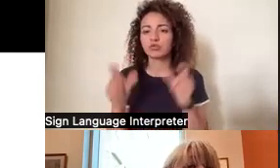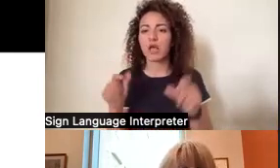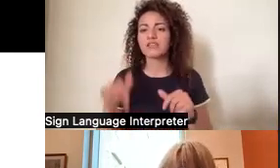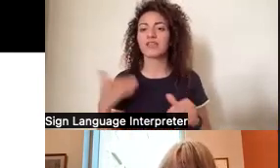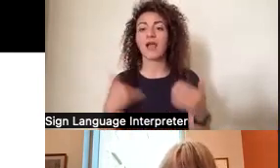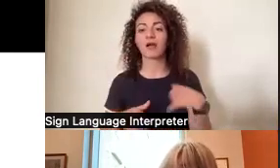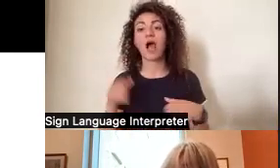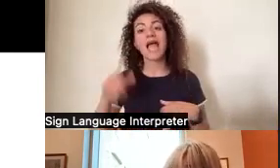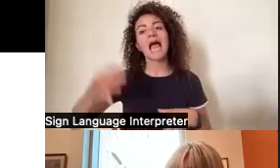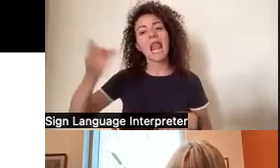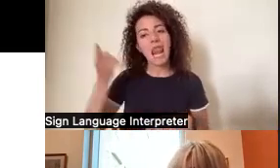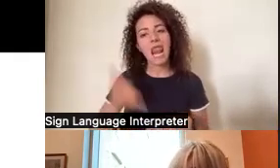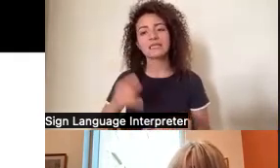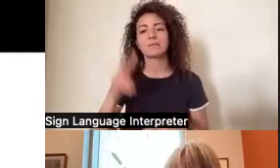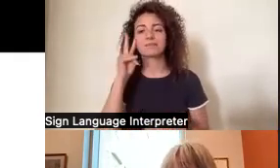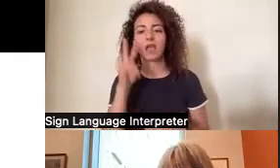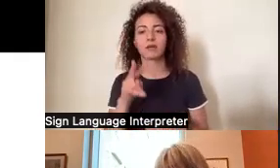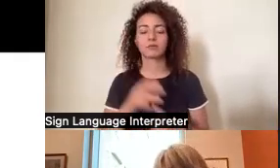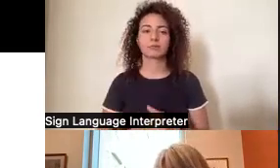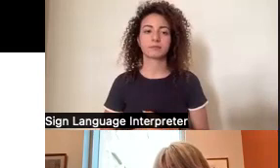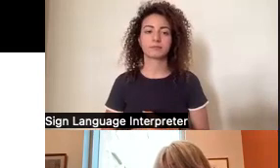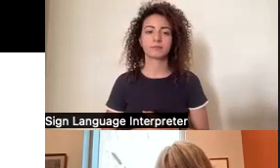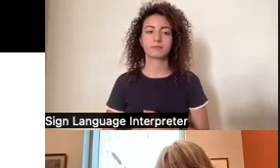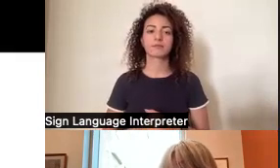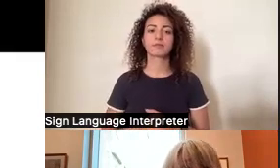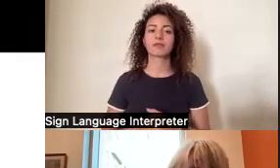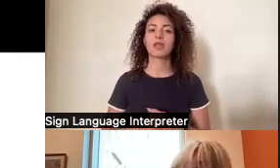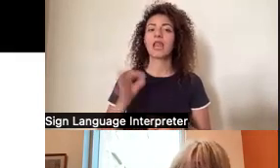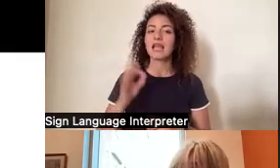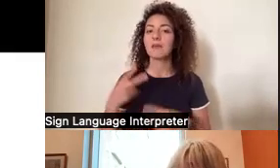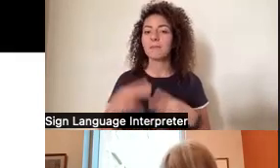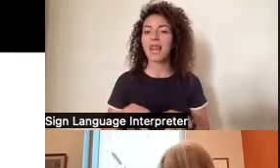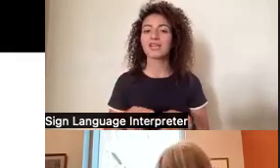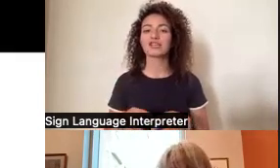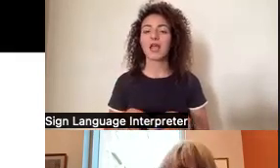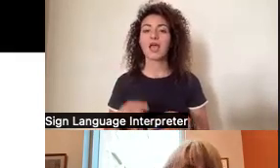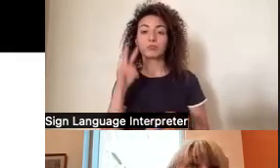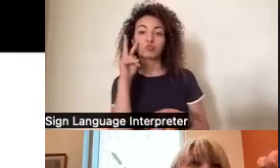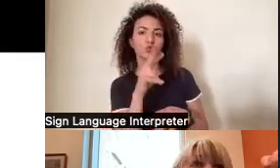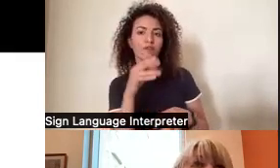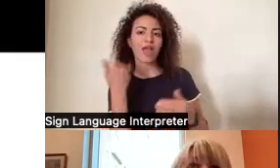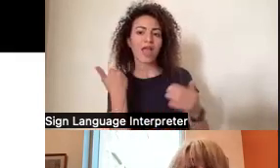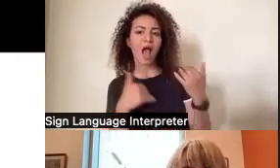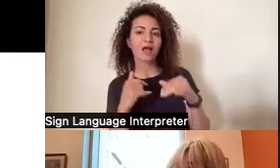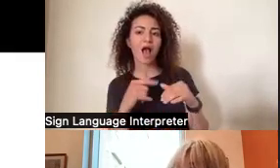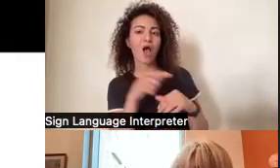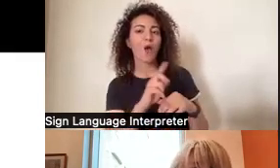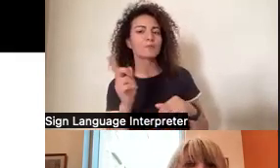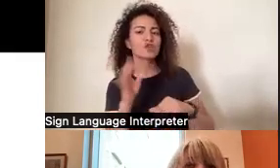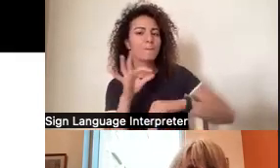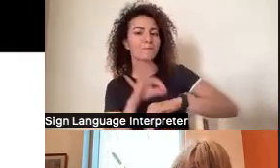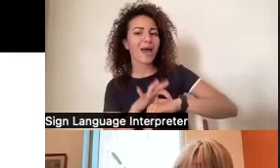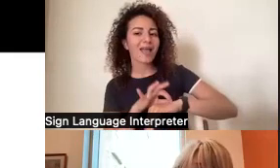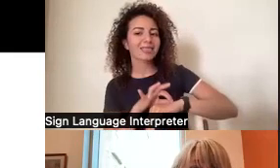that absolutely needs to be rectified. We need to adopt a social model of disability. In some of the presentations, I noticed that the